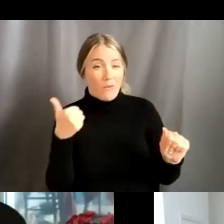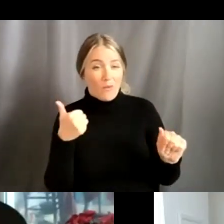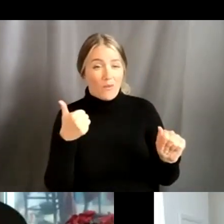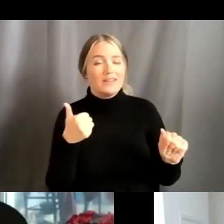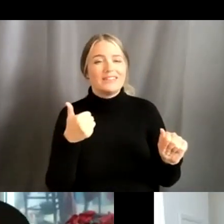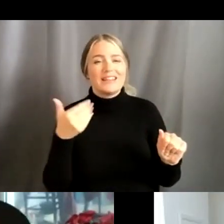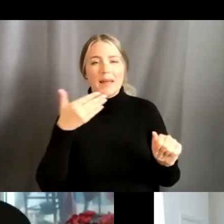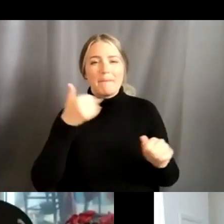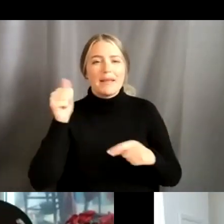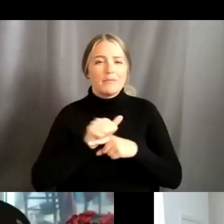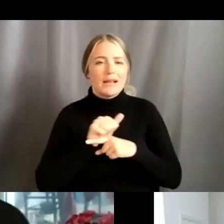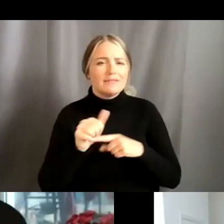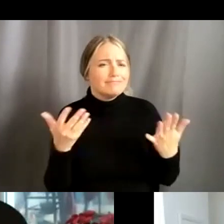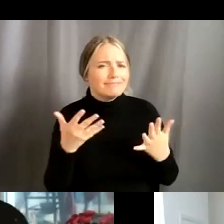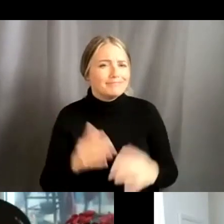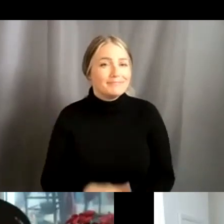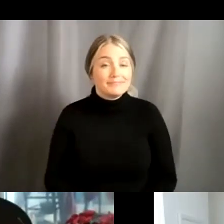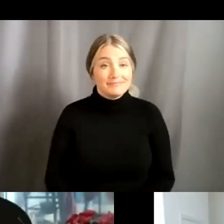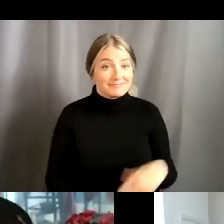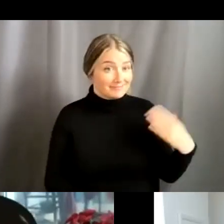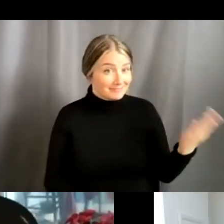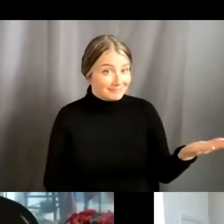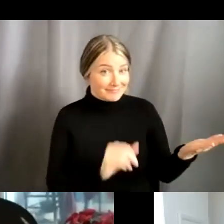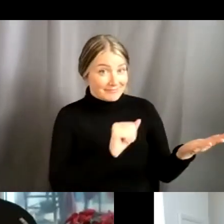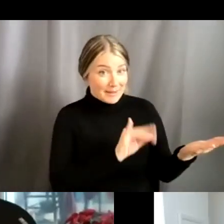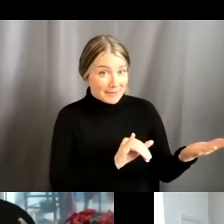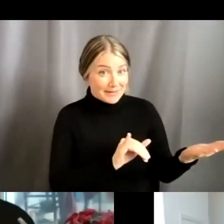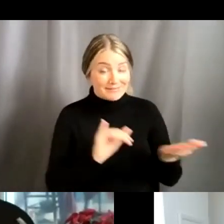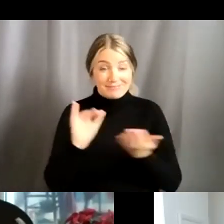those two. Matt, Amy, either one of you.